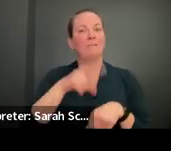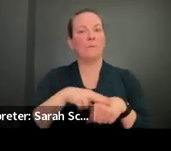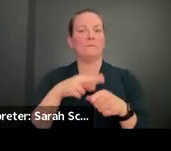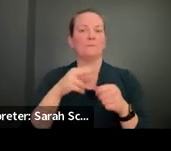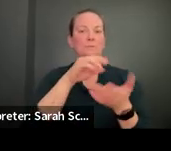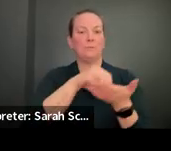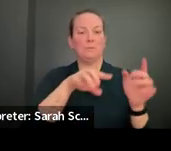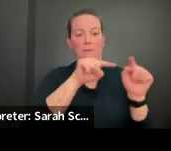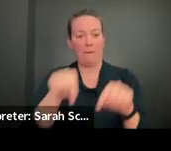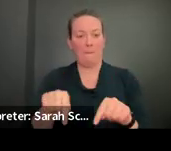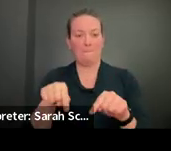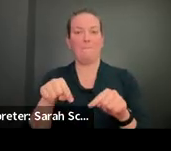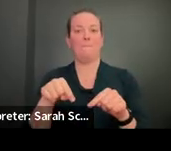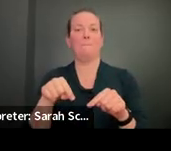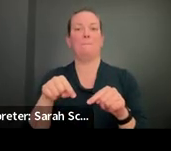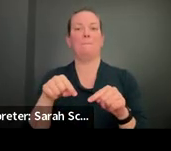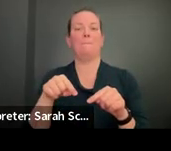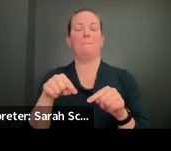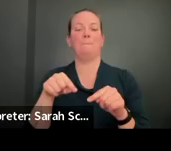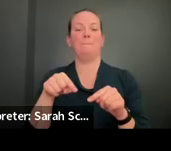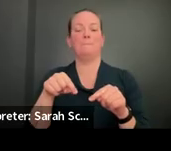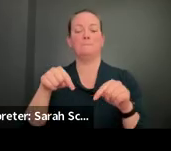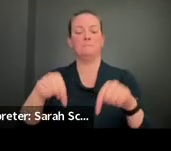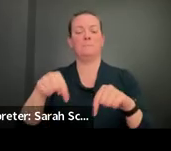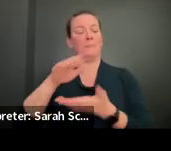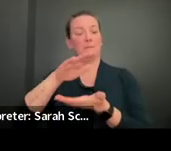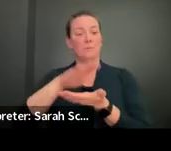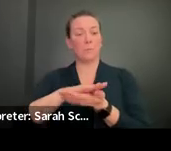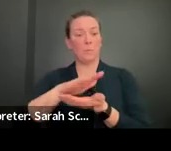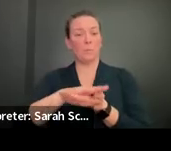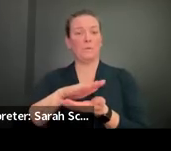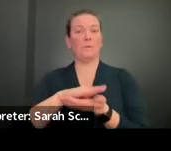here, they come to a school that is not just